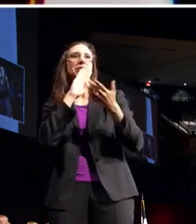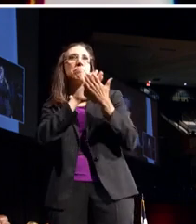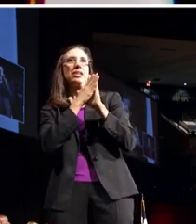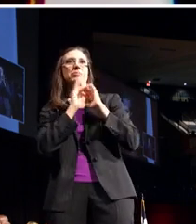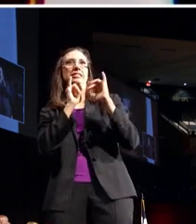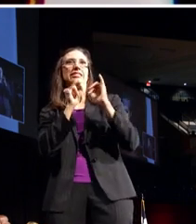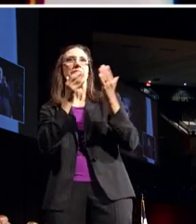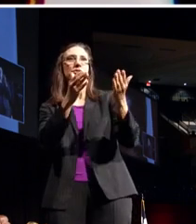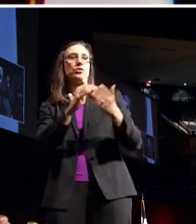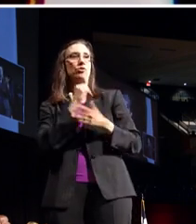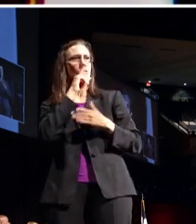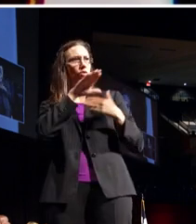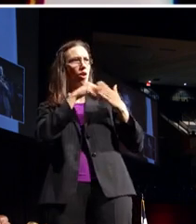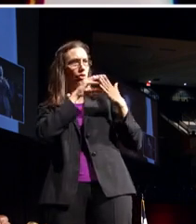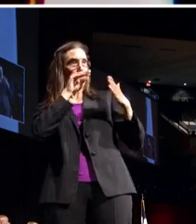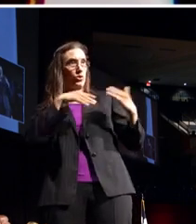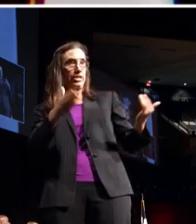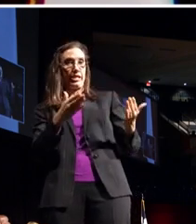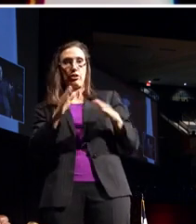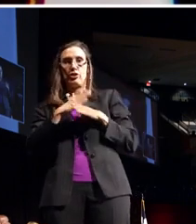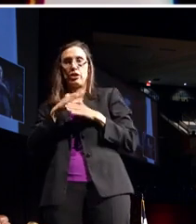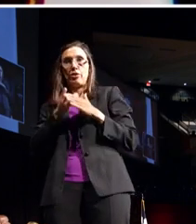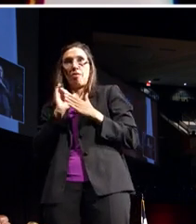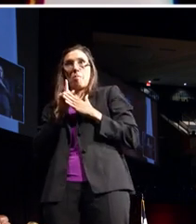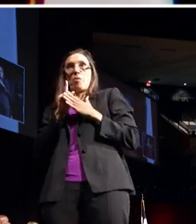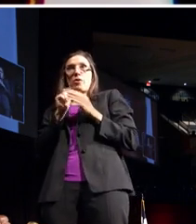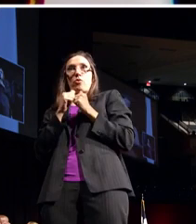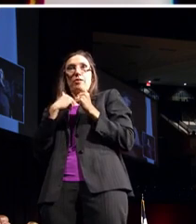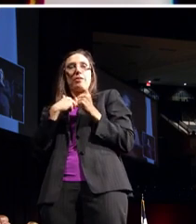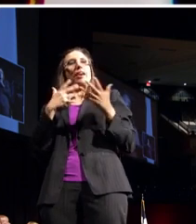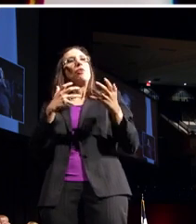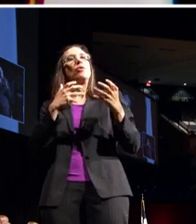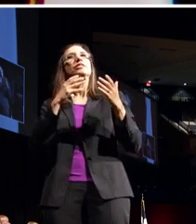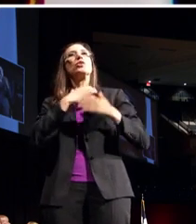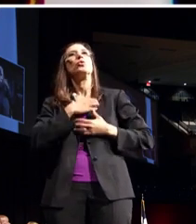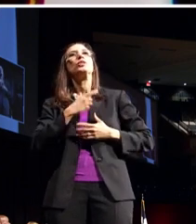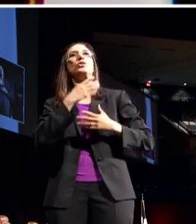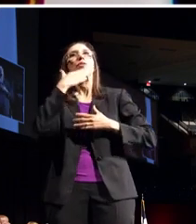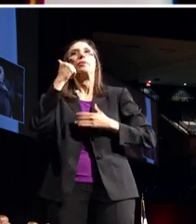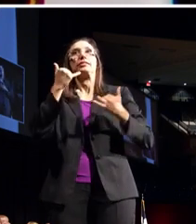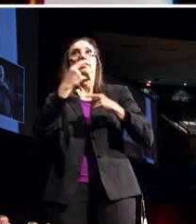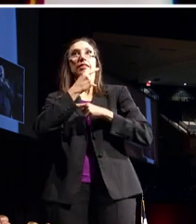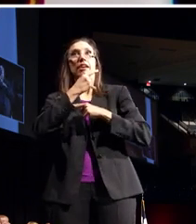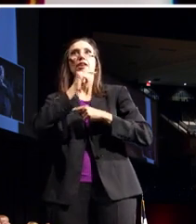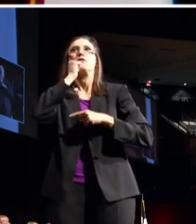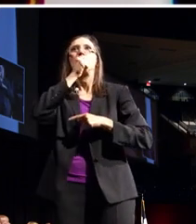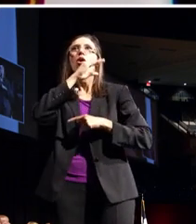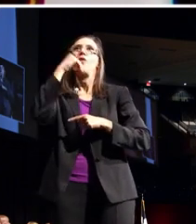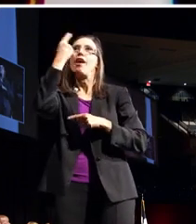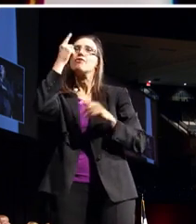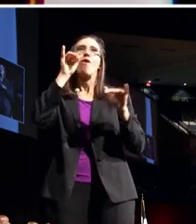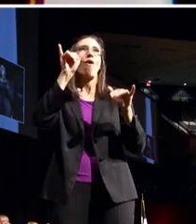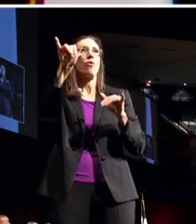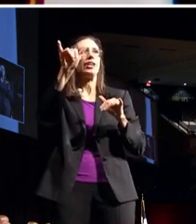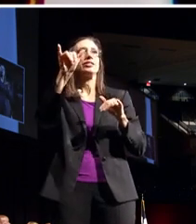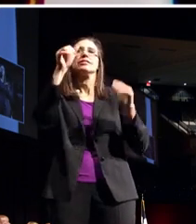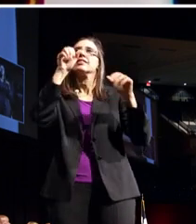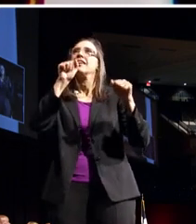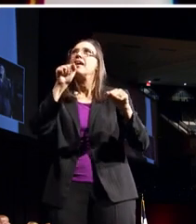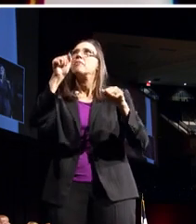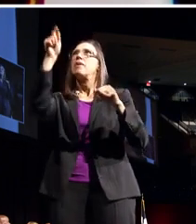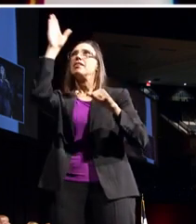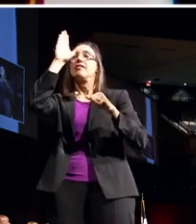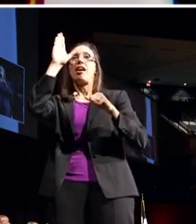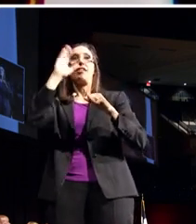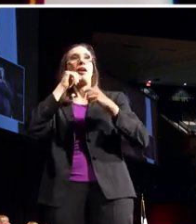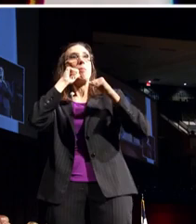all the students who are here sharing this moment with me, I want to wish you the best today, tomorrow, and always. May God bless you